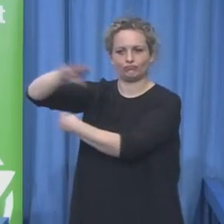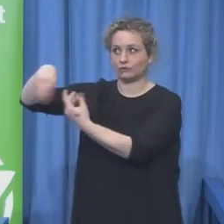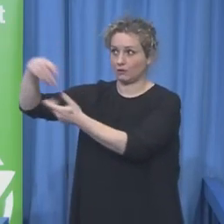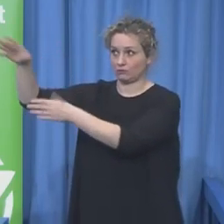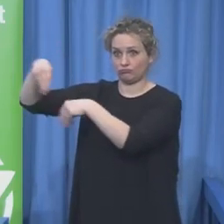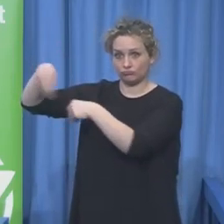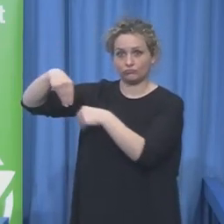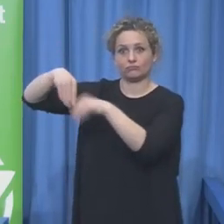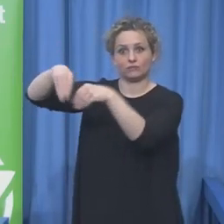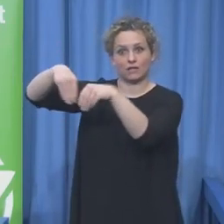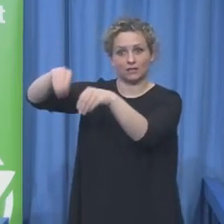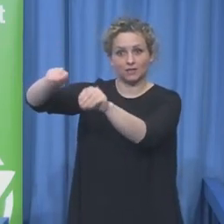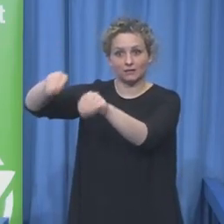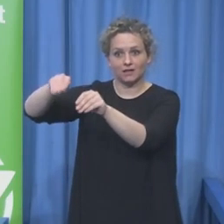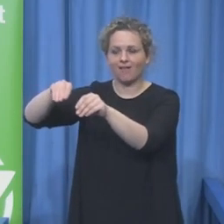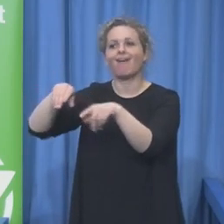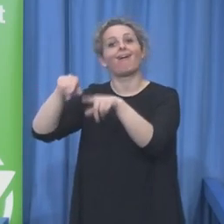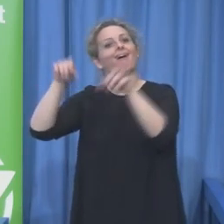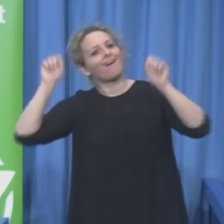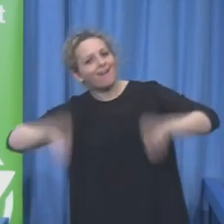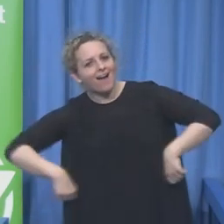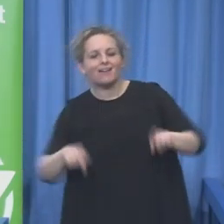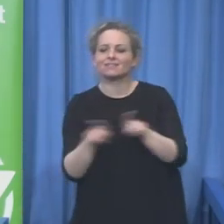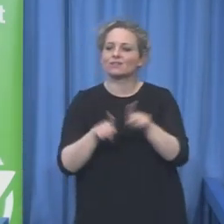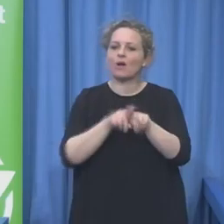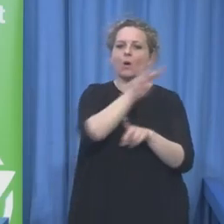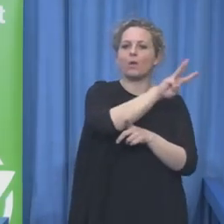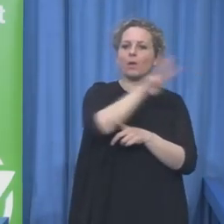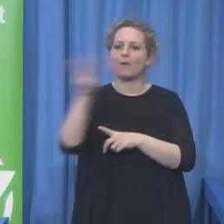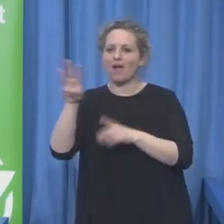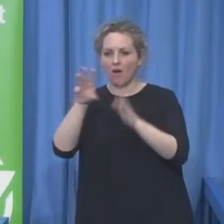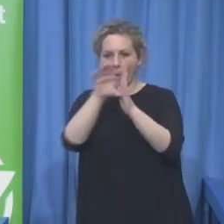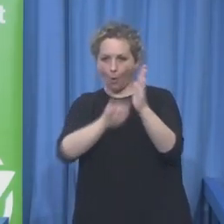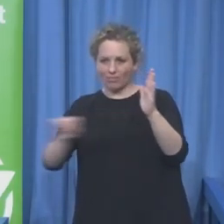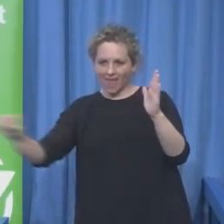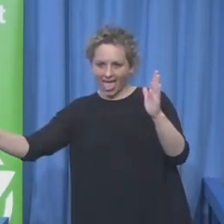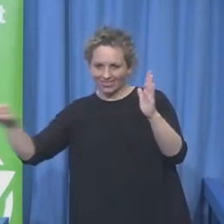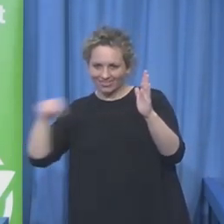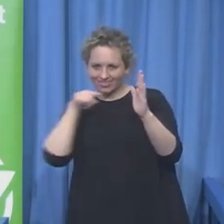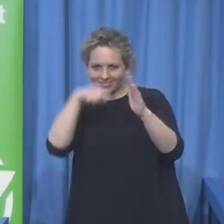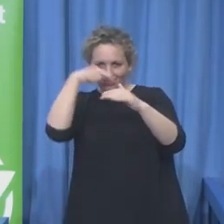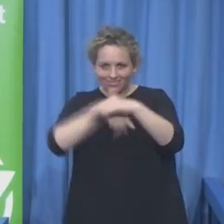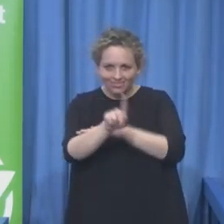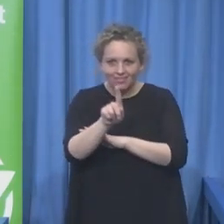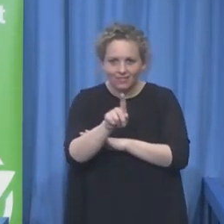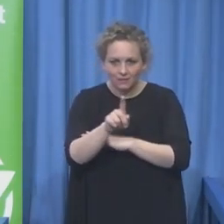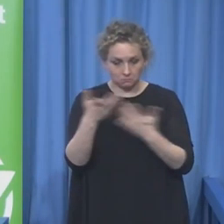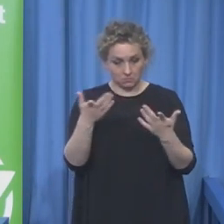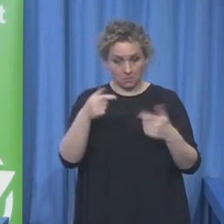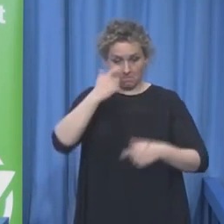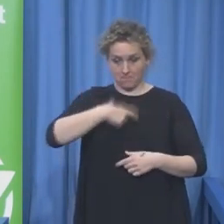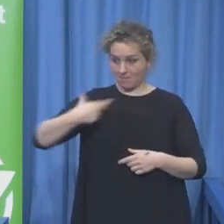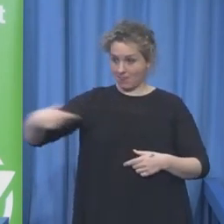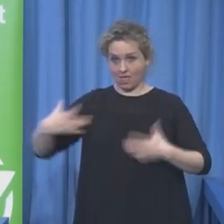people with a book addiction looking for new books all the time on our website, as we have 400,000 books on our